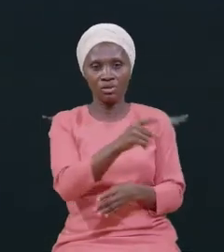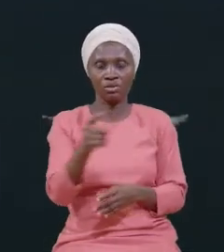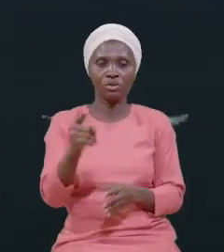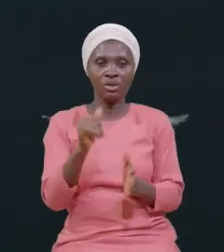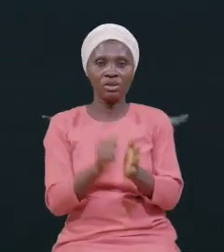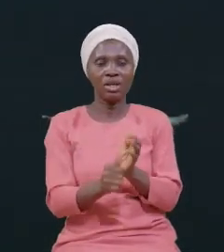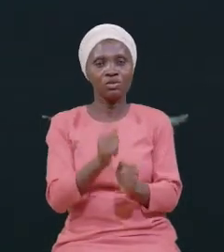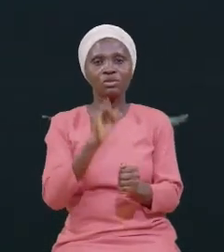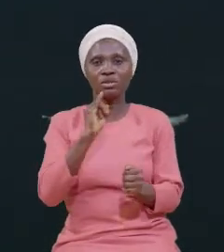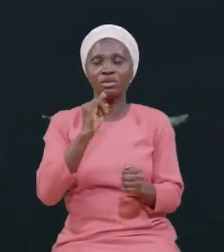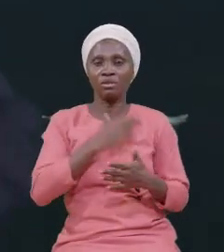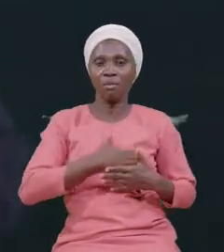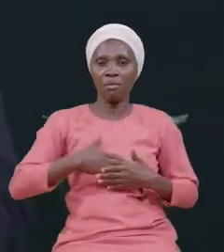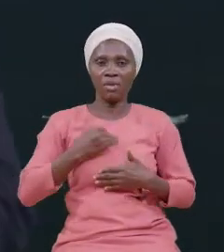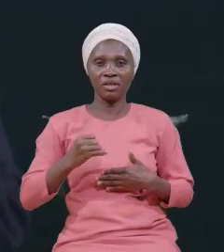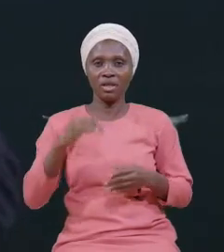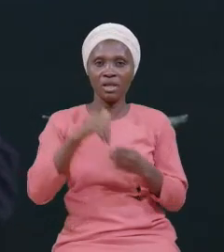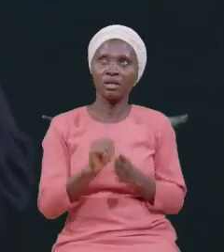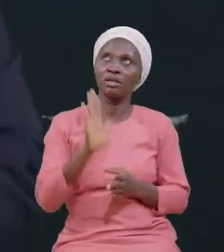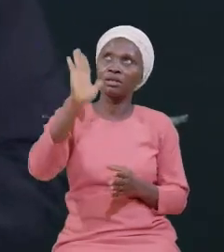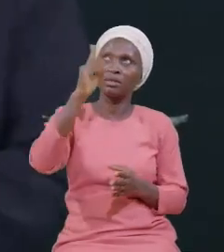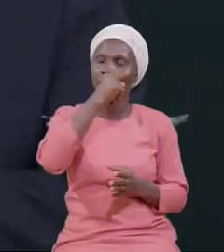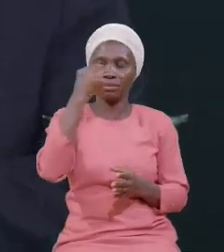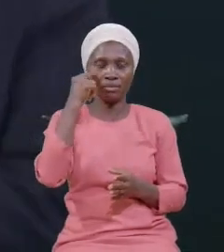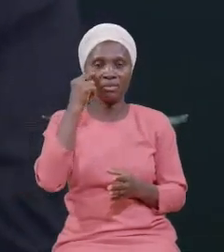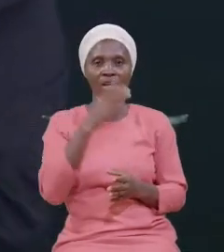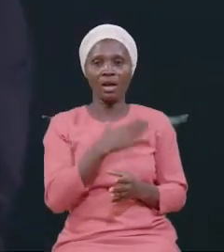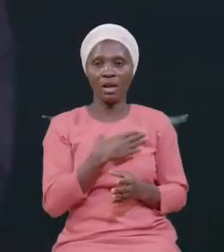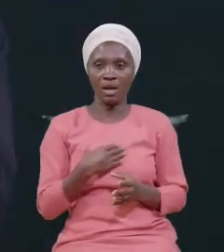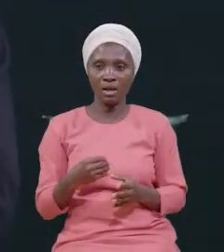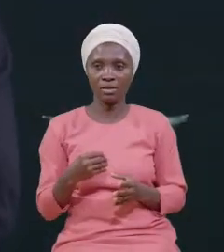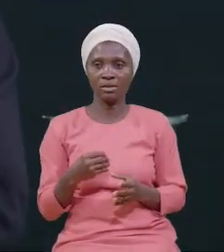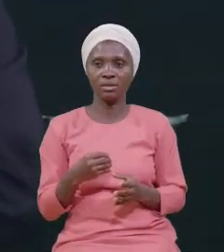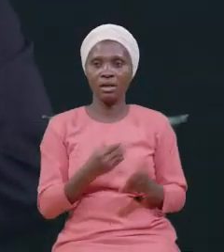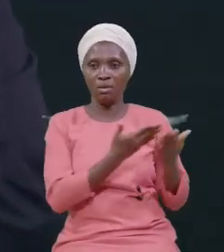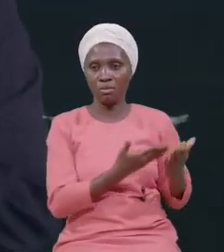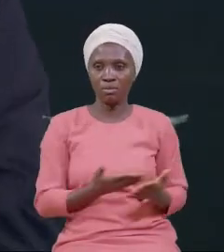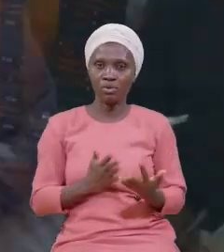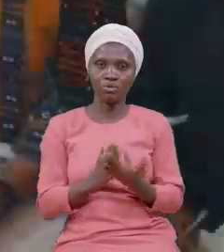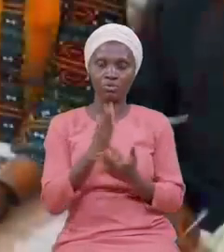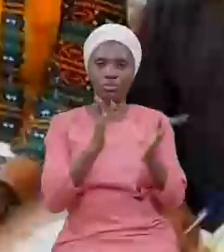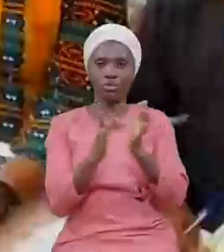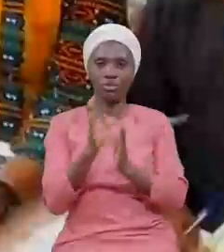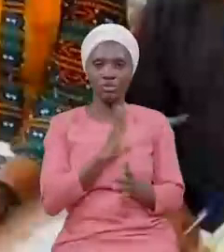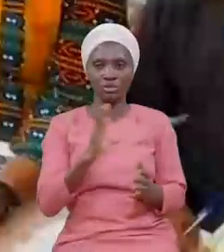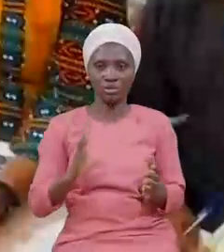well-pleasing in his sight. And he brought through Jesus Christ,